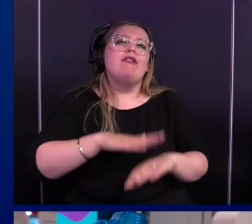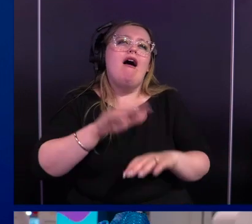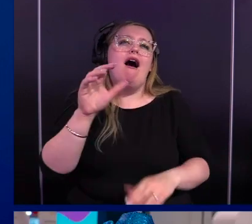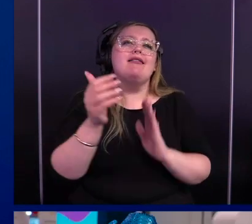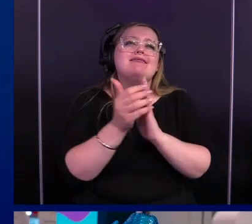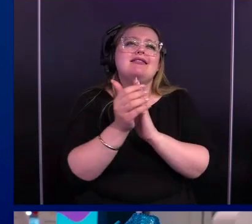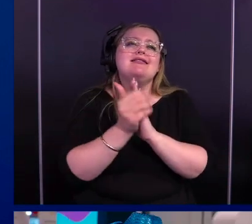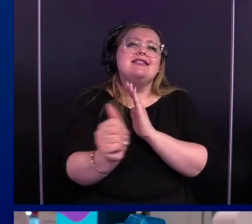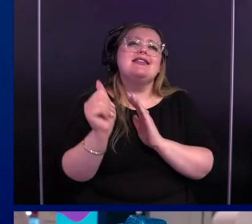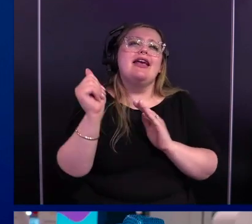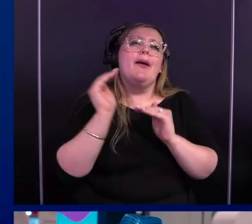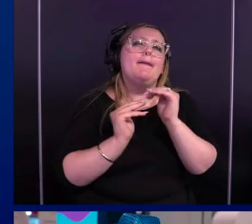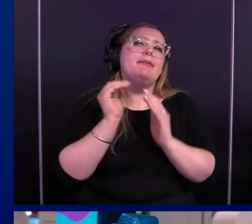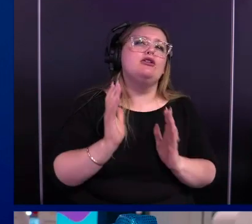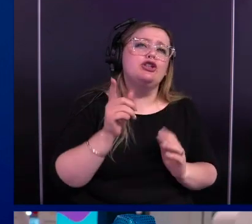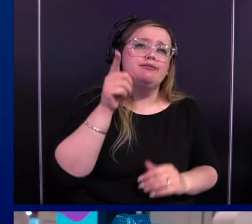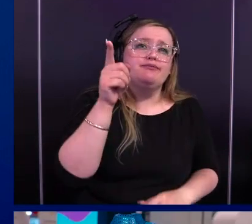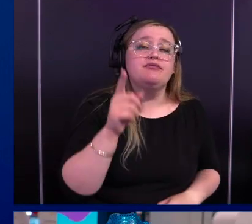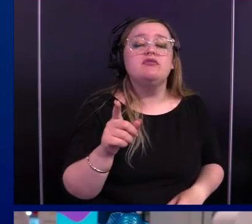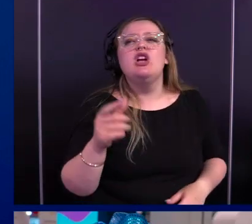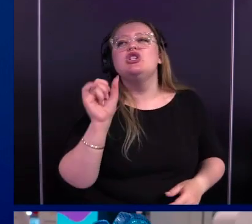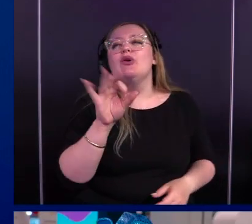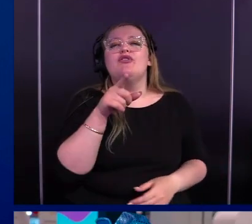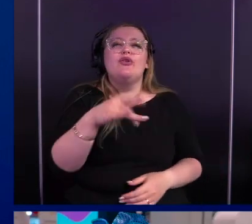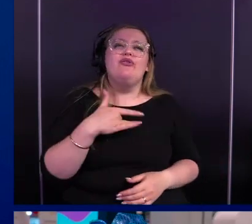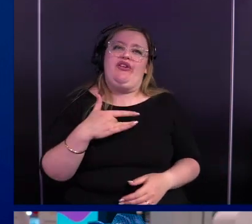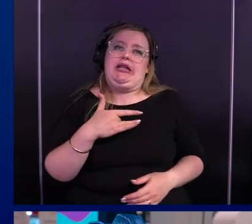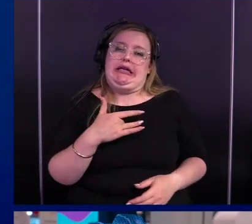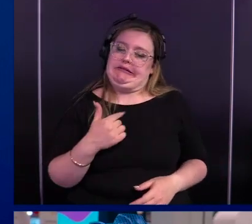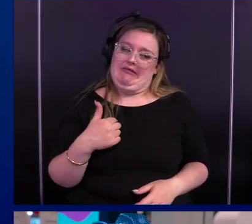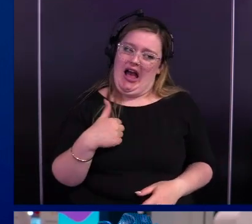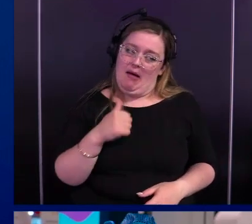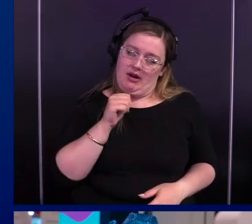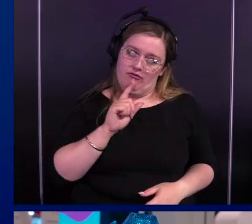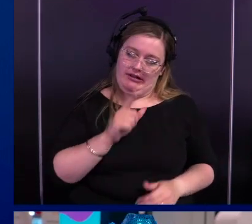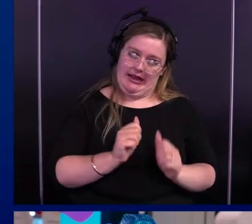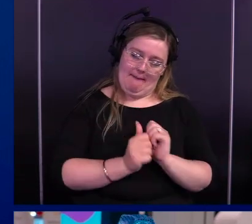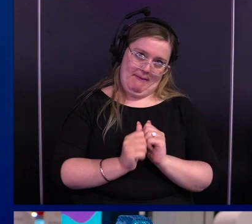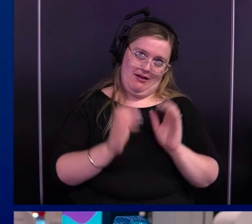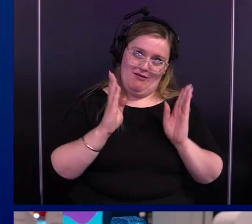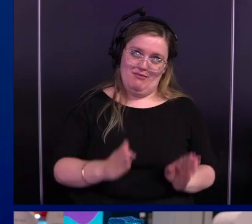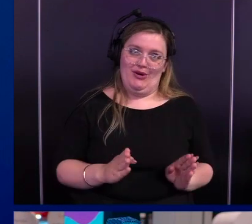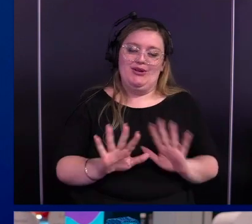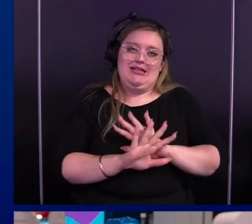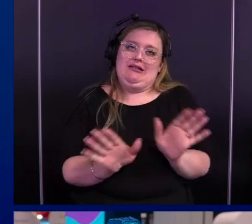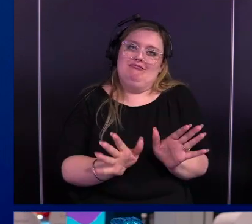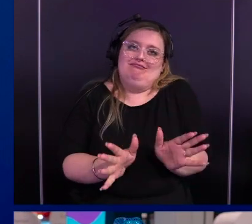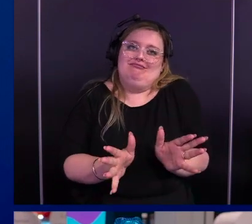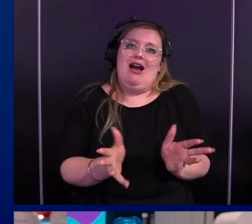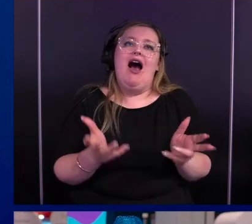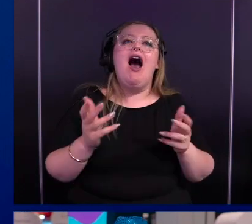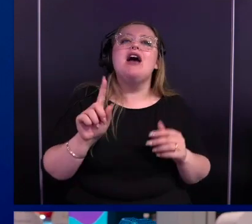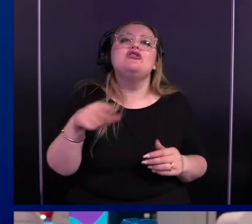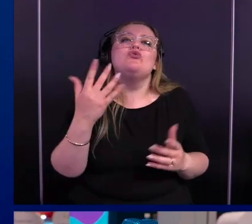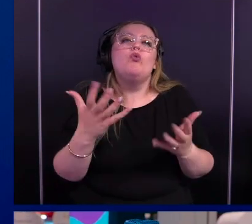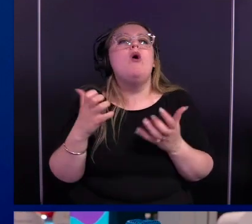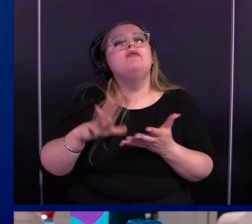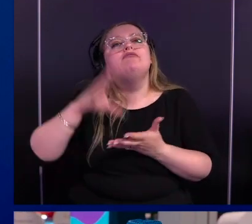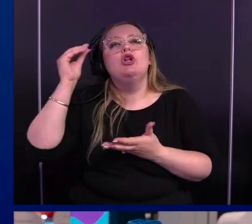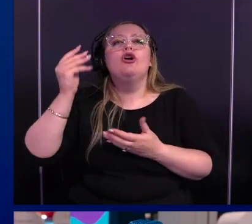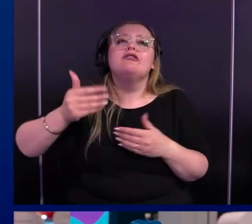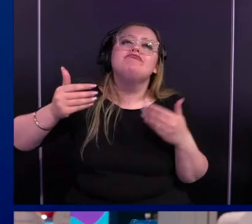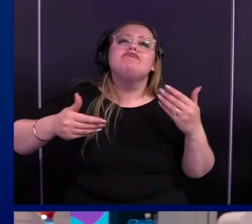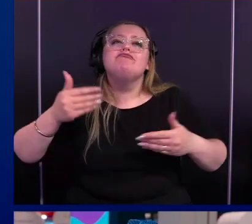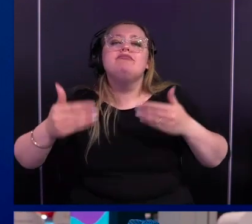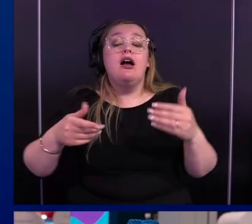want to take away maybe the competitive element, you're the kind of person who just likes to really dig in and think through these at your own pace, these are available on Skill Builder